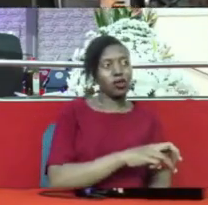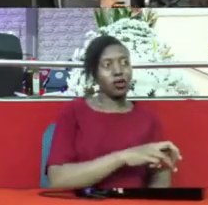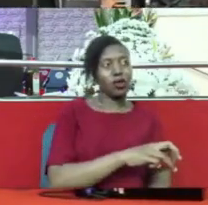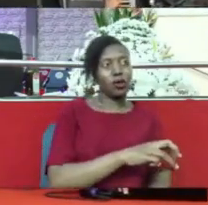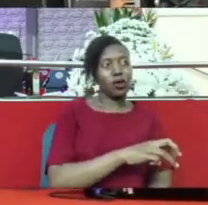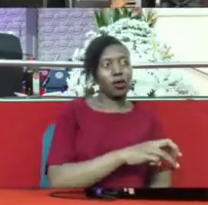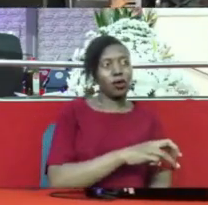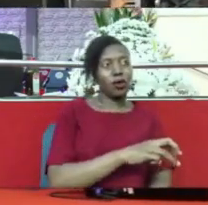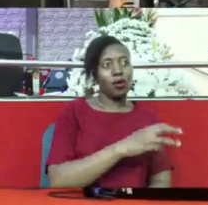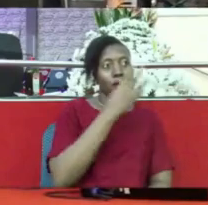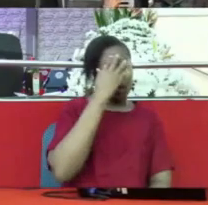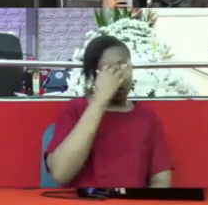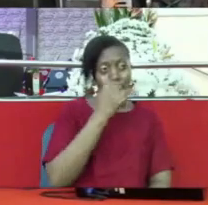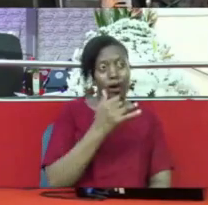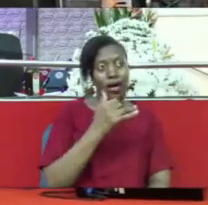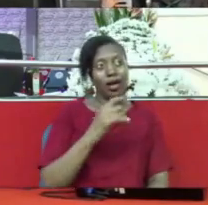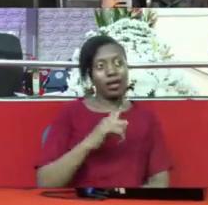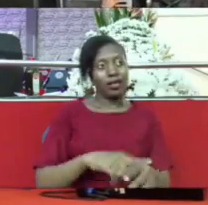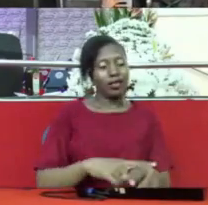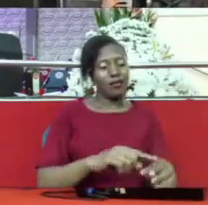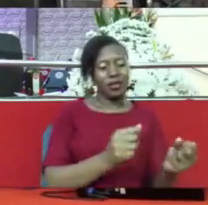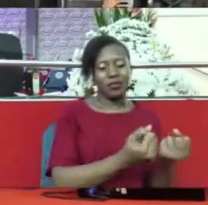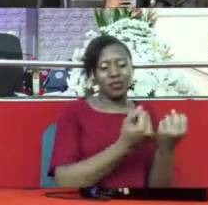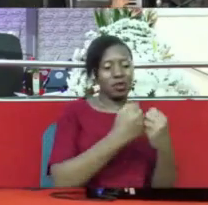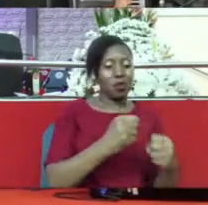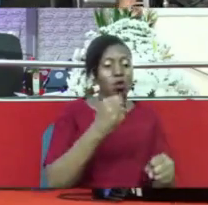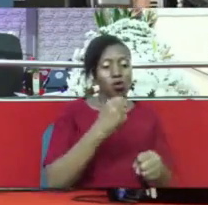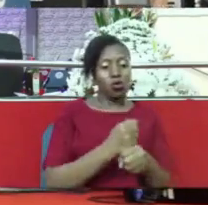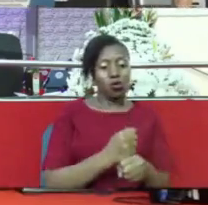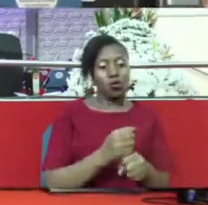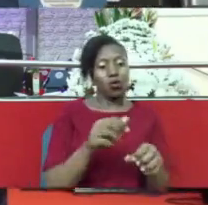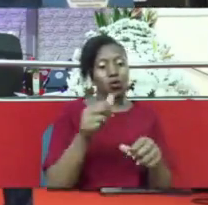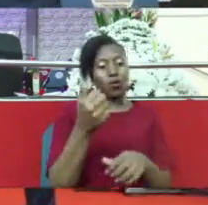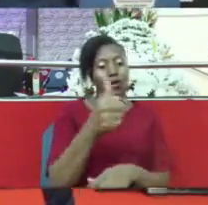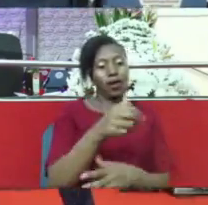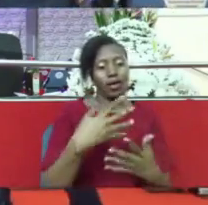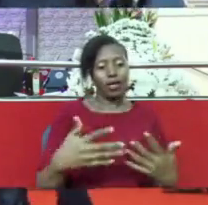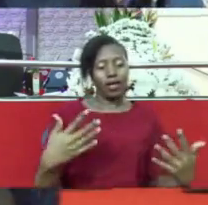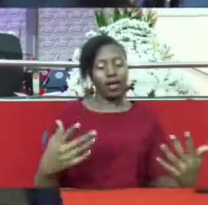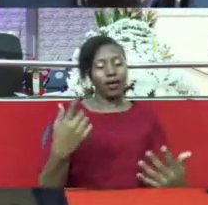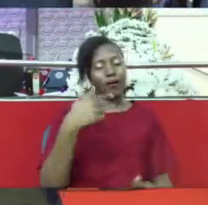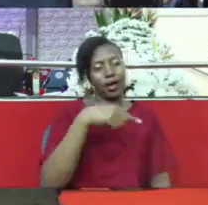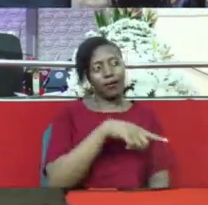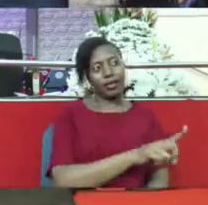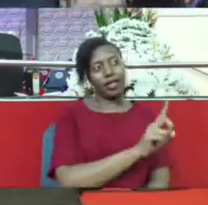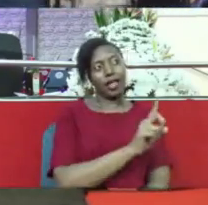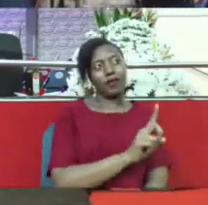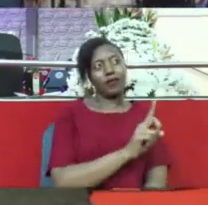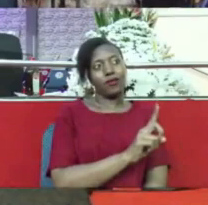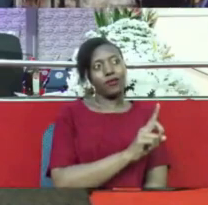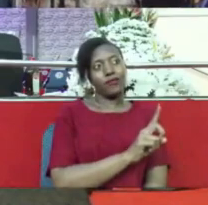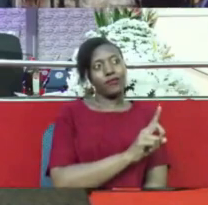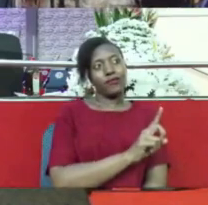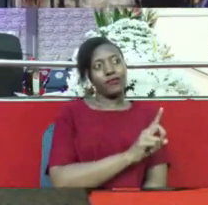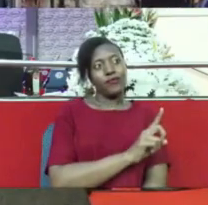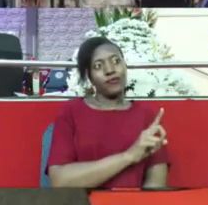is incapable of doing anything by himself. Wakati ataacha kujifanyia vitu yeye kibinafsi.